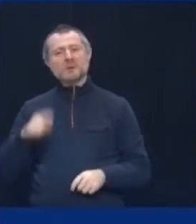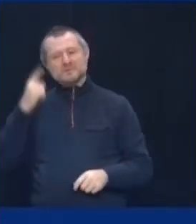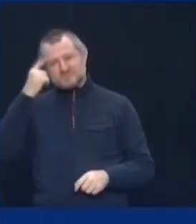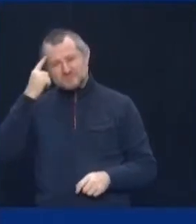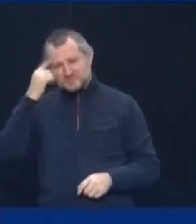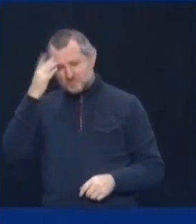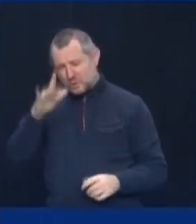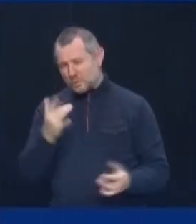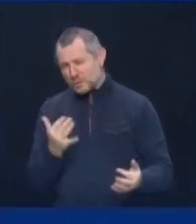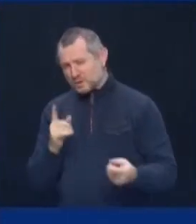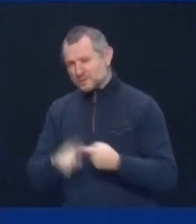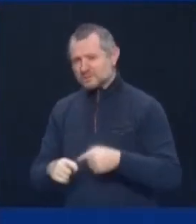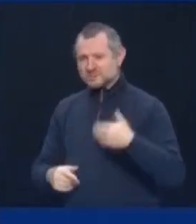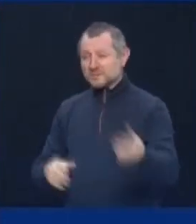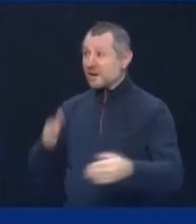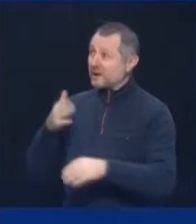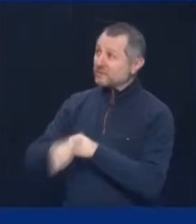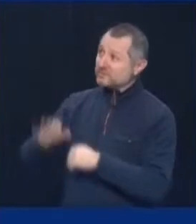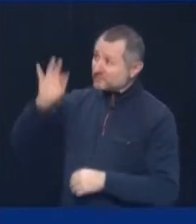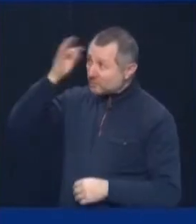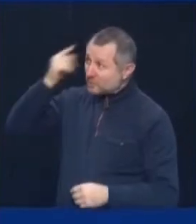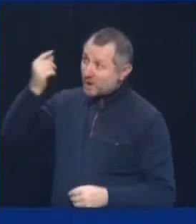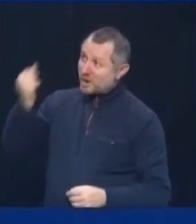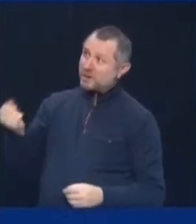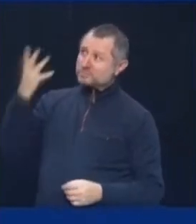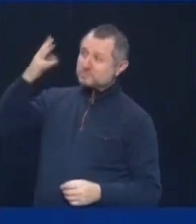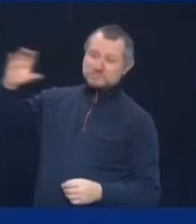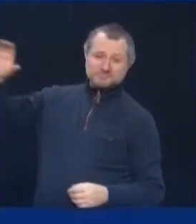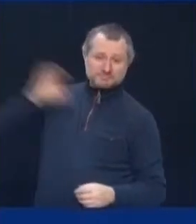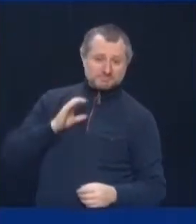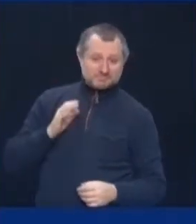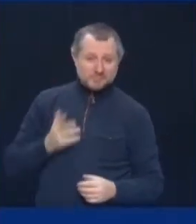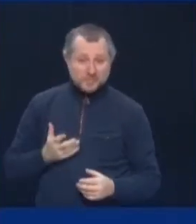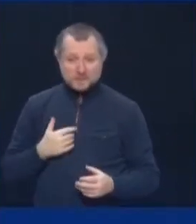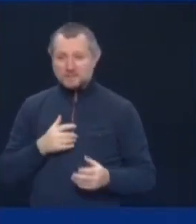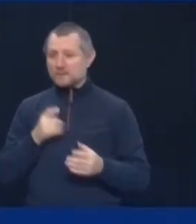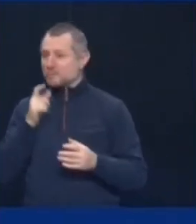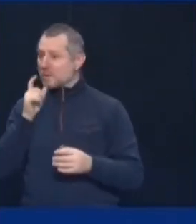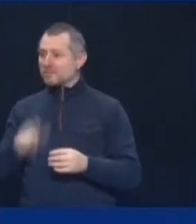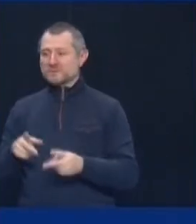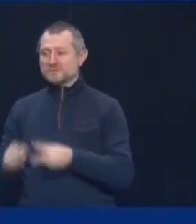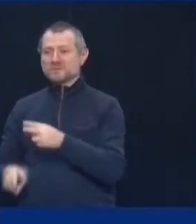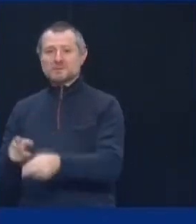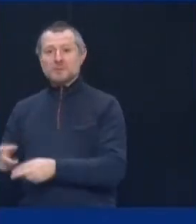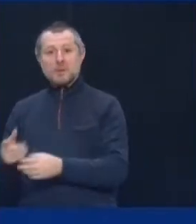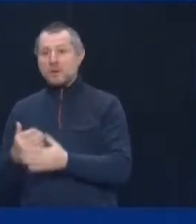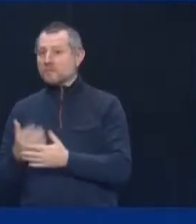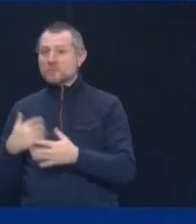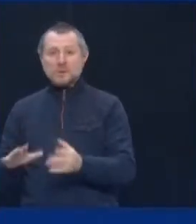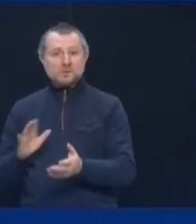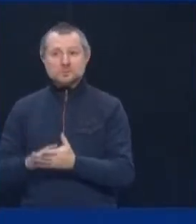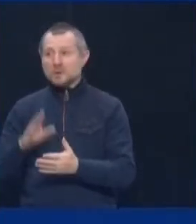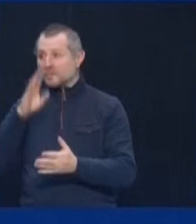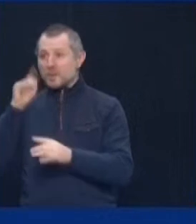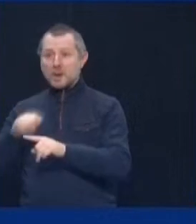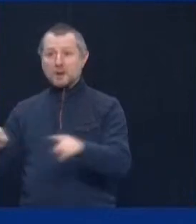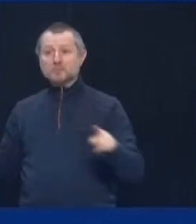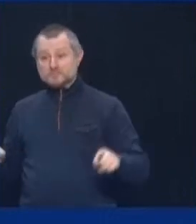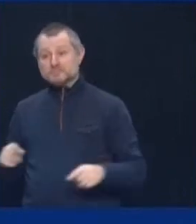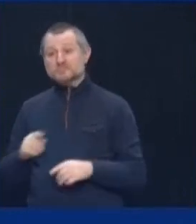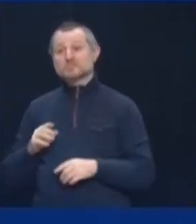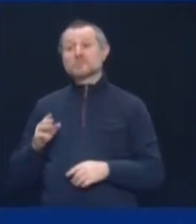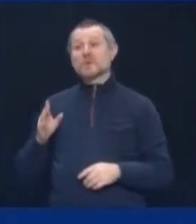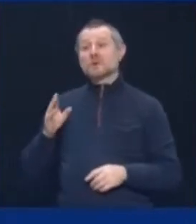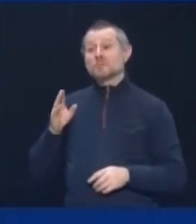federal money and we don't have to cut schools, hospitals, et cetera. But Rob Mahika, on the $1.5